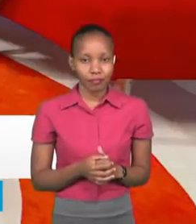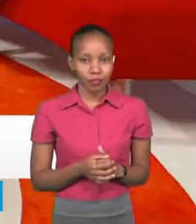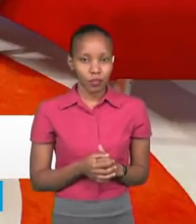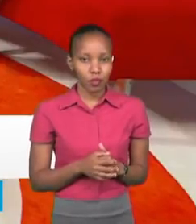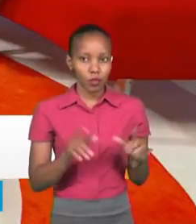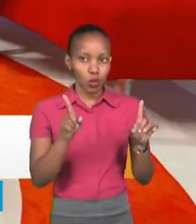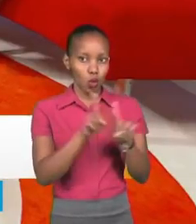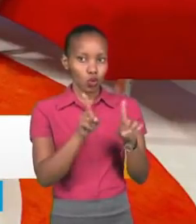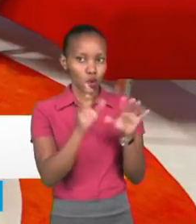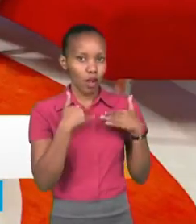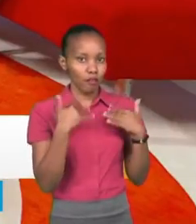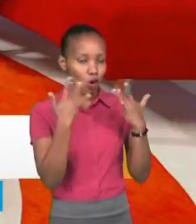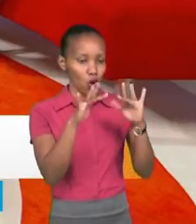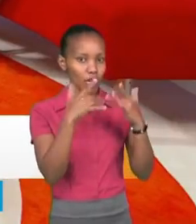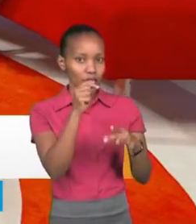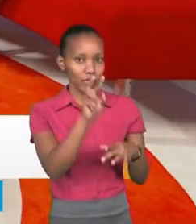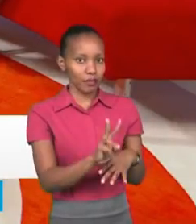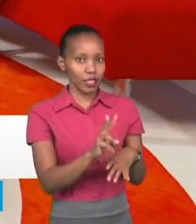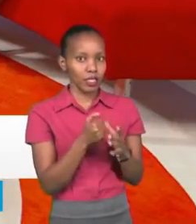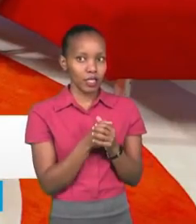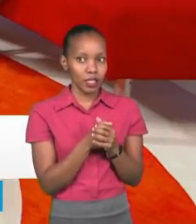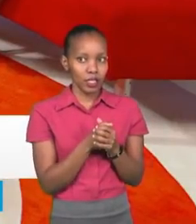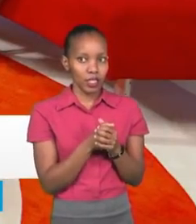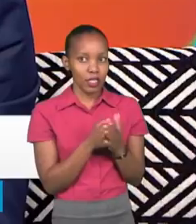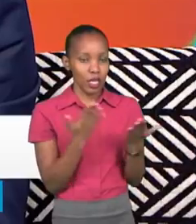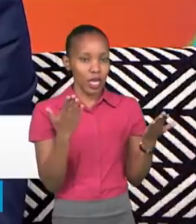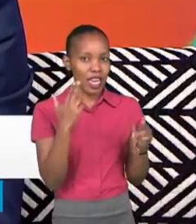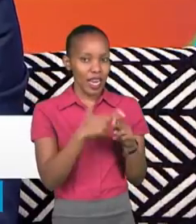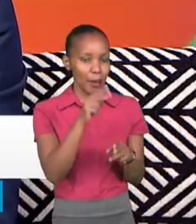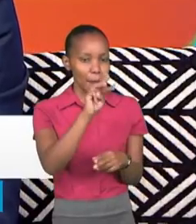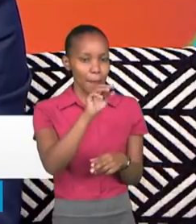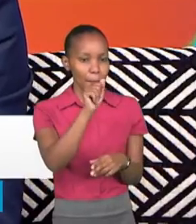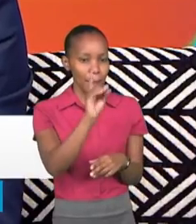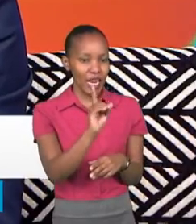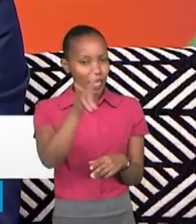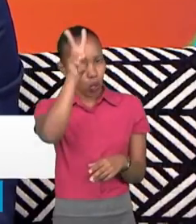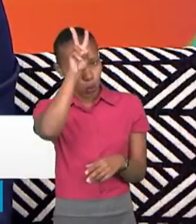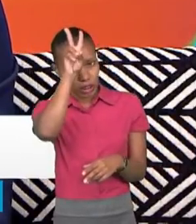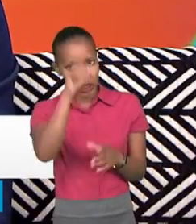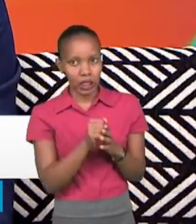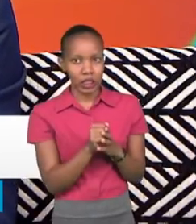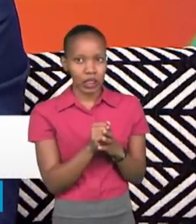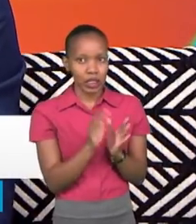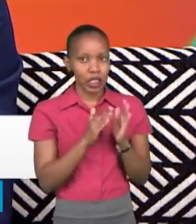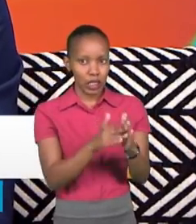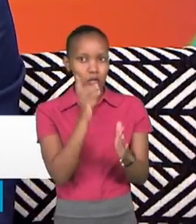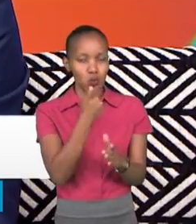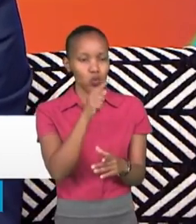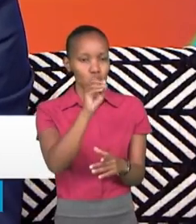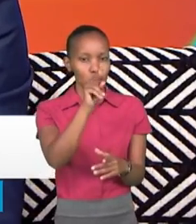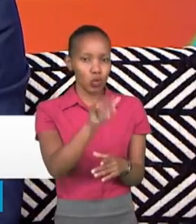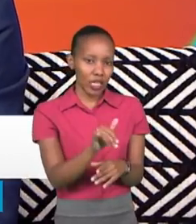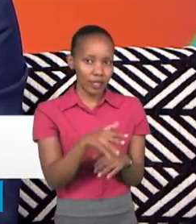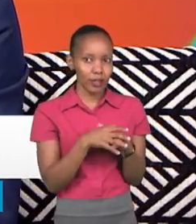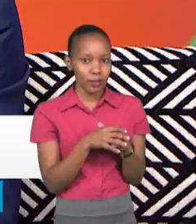also come up with an online TV whereby it's called Mad God, led by Mr. Tony Munyao himself.